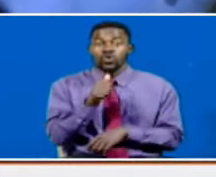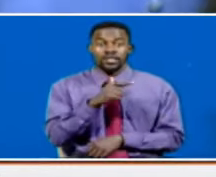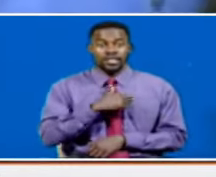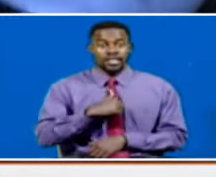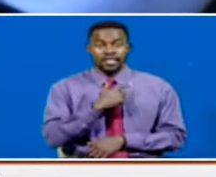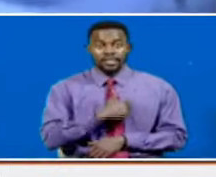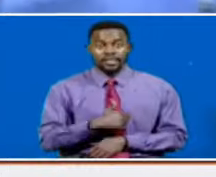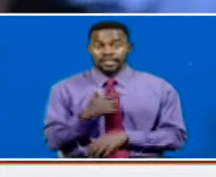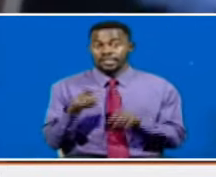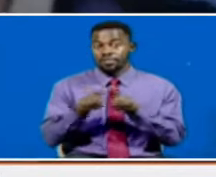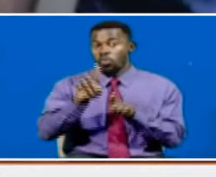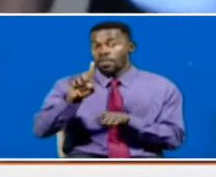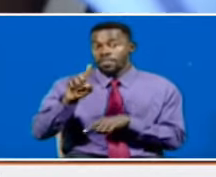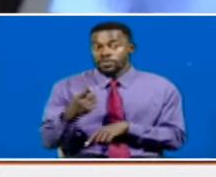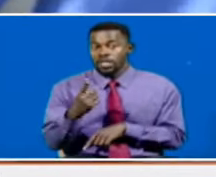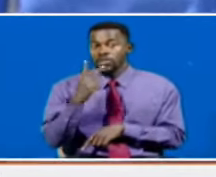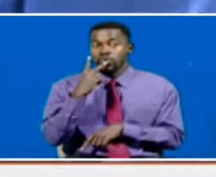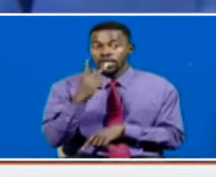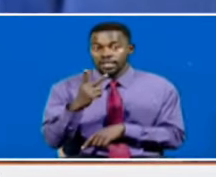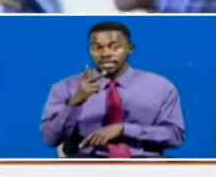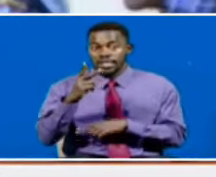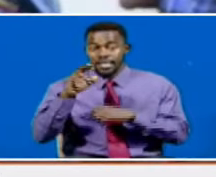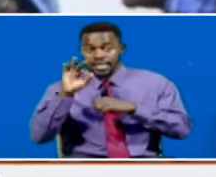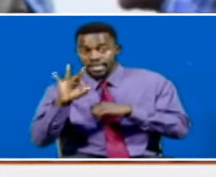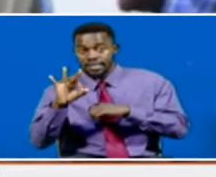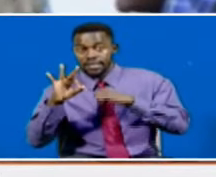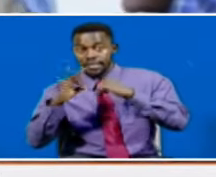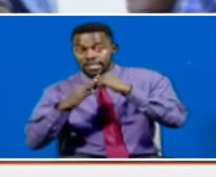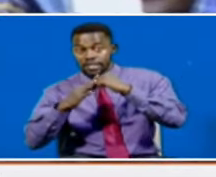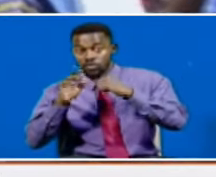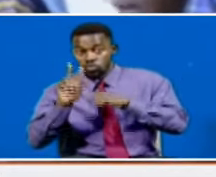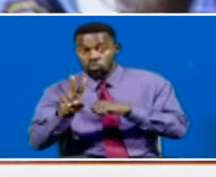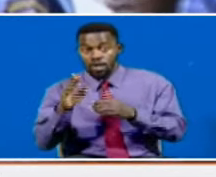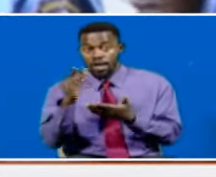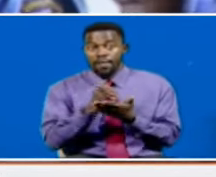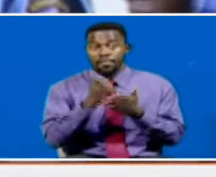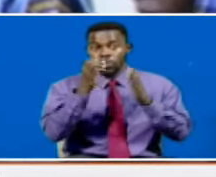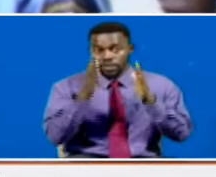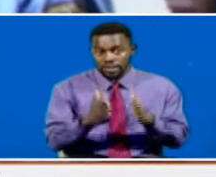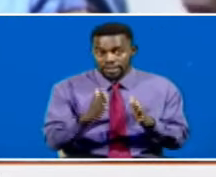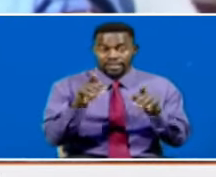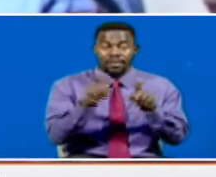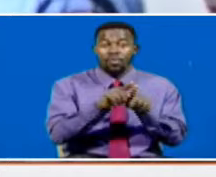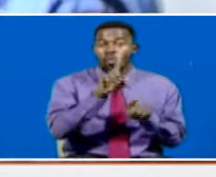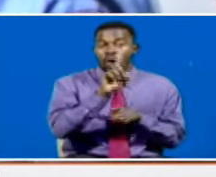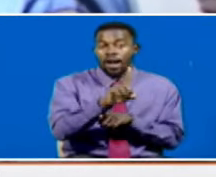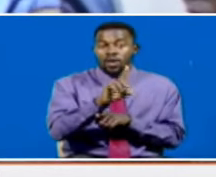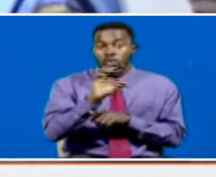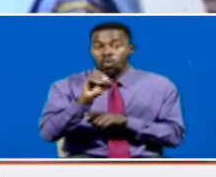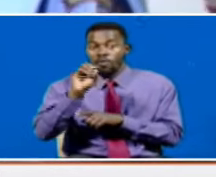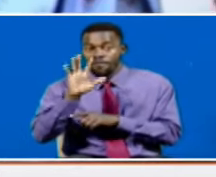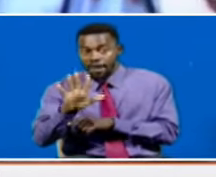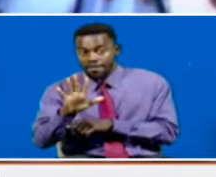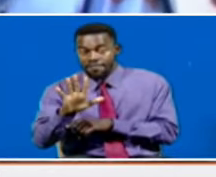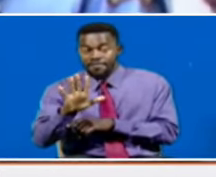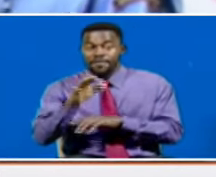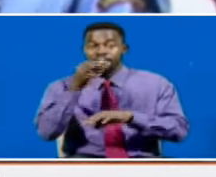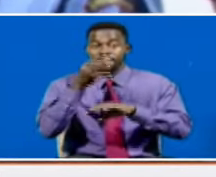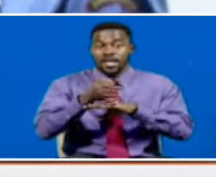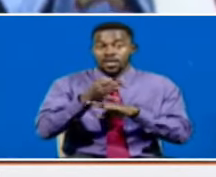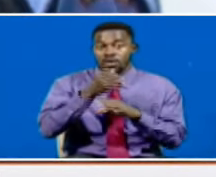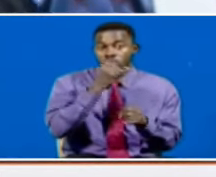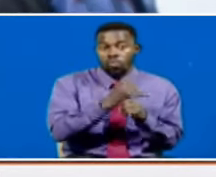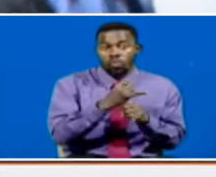with 1,282 employees, allegedly had 105 ghost workers. The said ghost workers